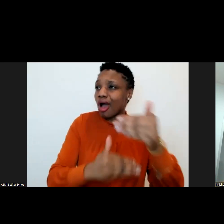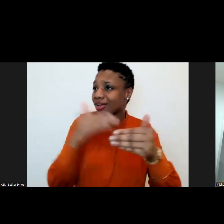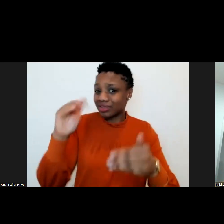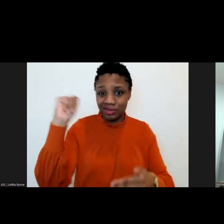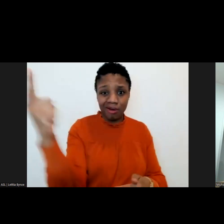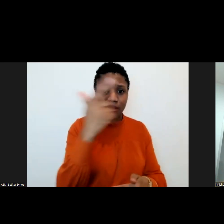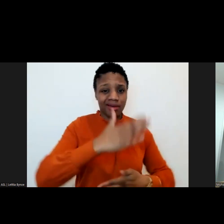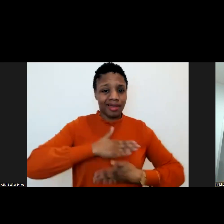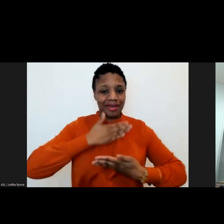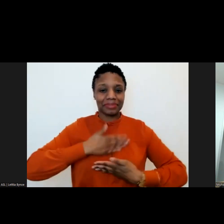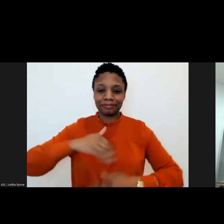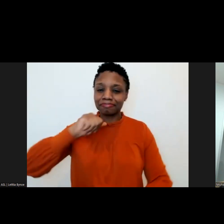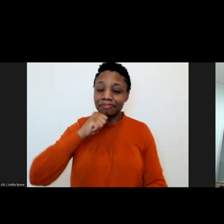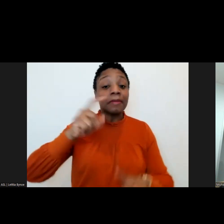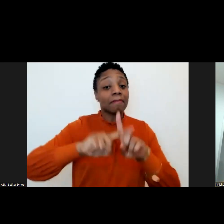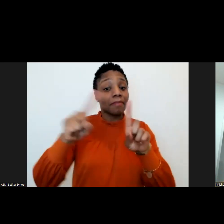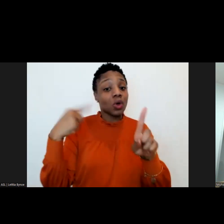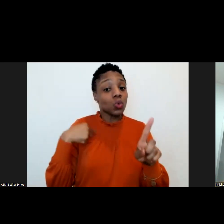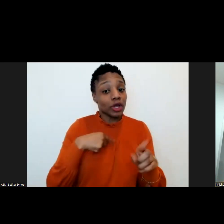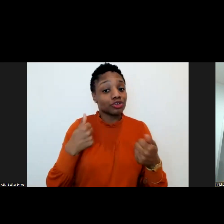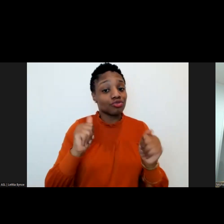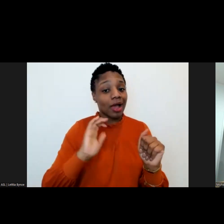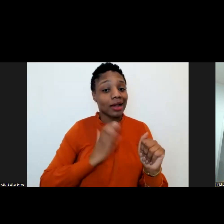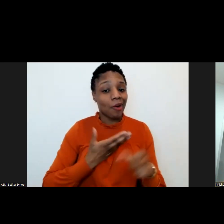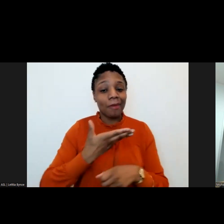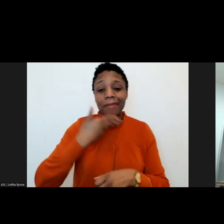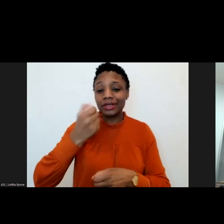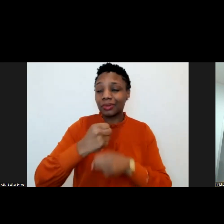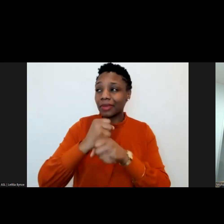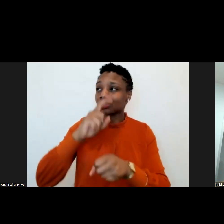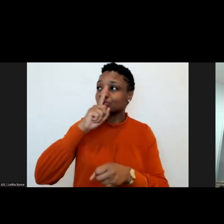to make sure that the process is